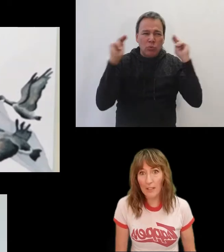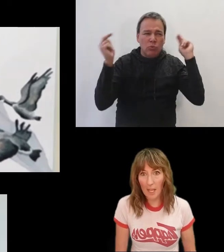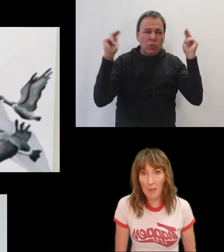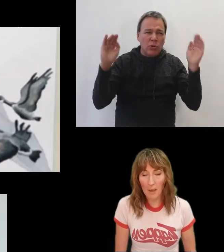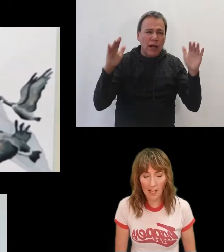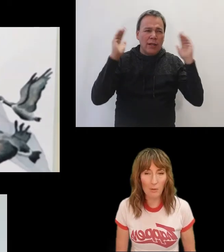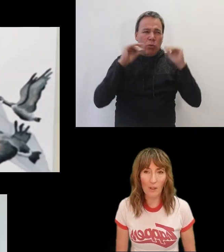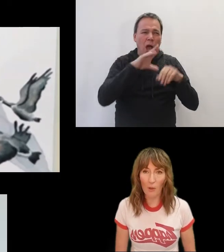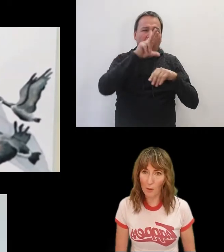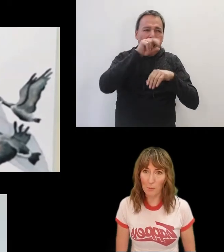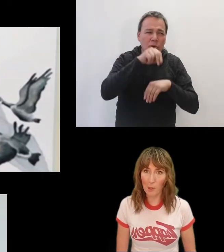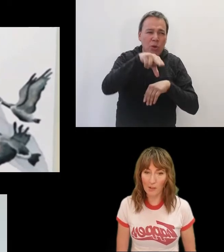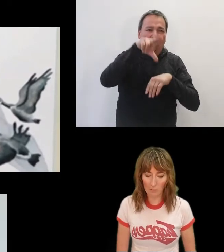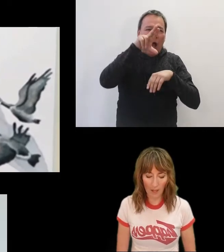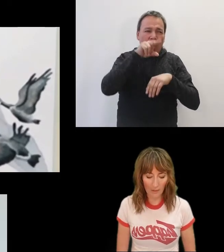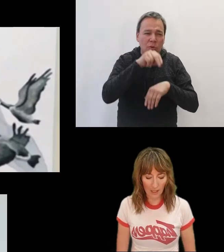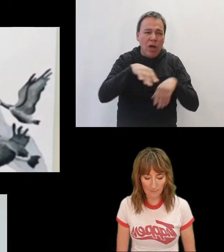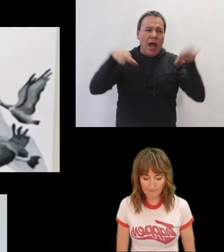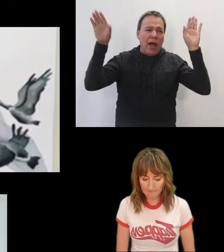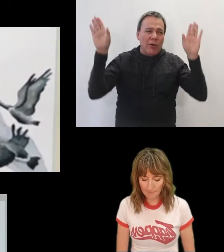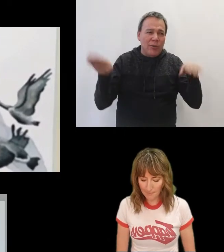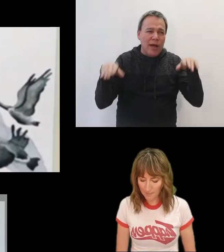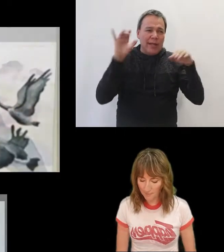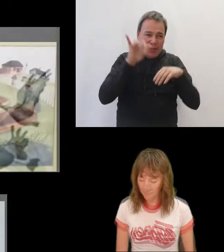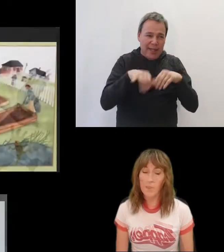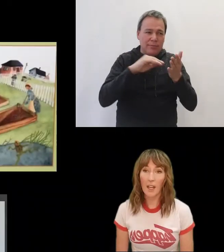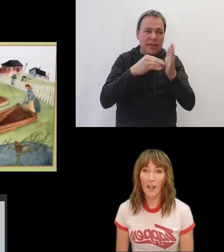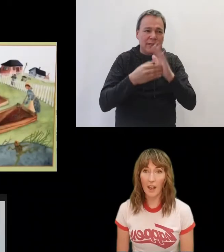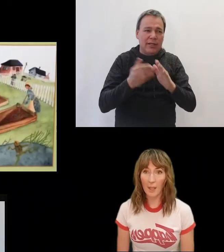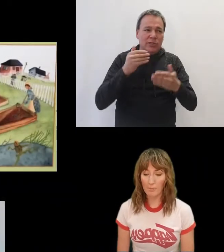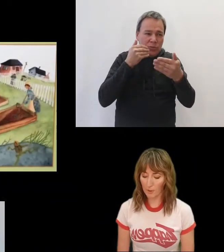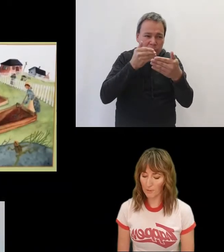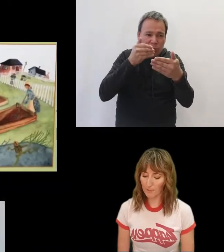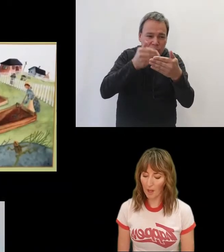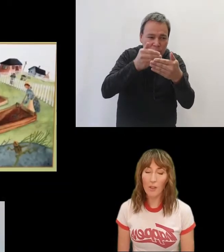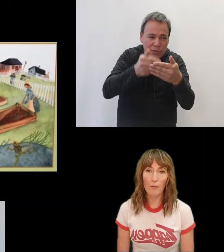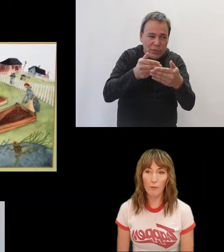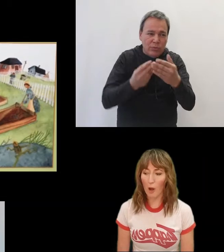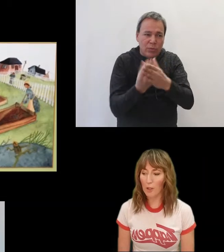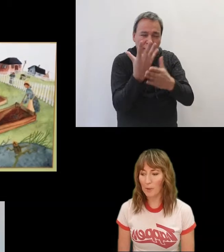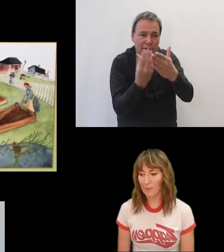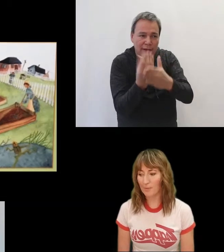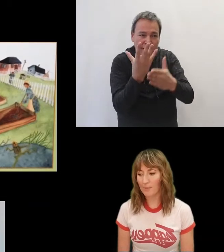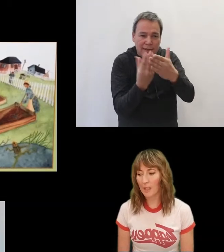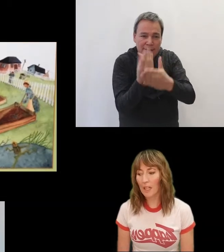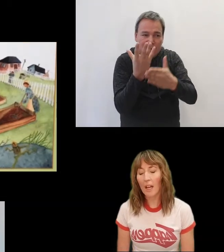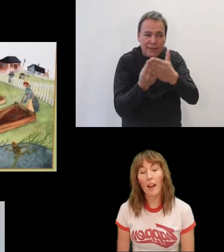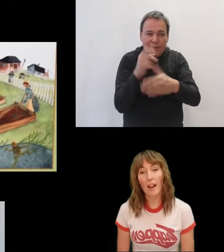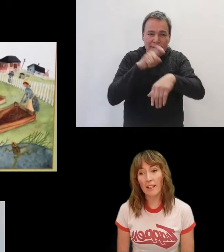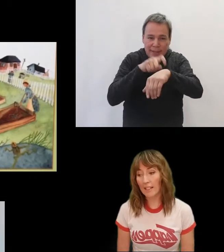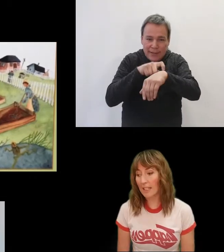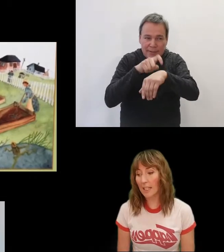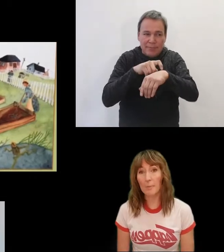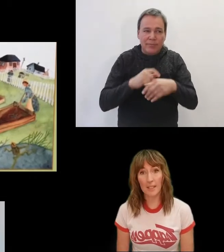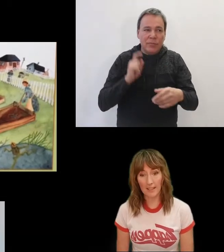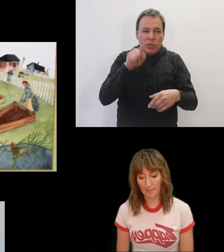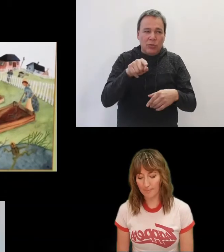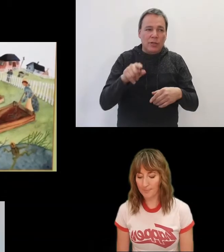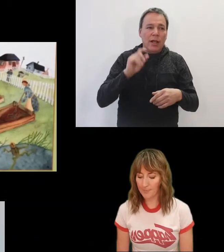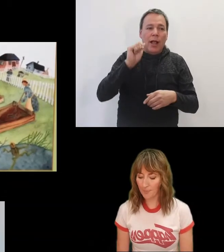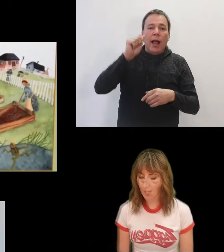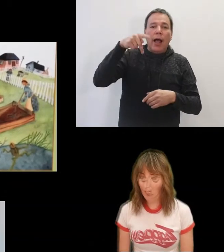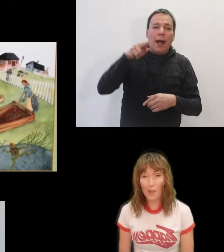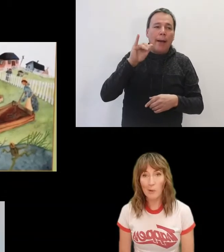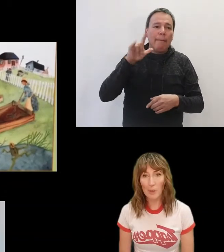sign that spring's coming back when all those birds arrive again. April, the frog moon. Ai kipi